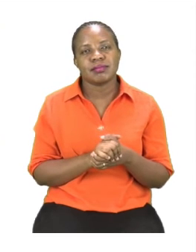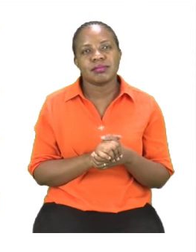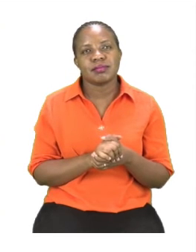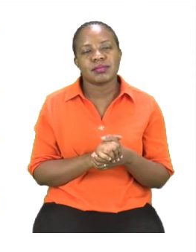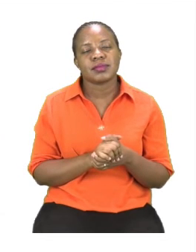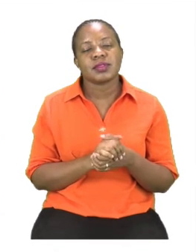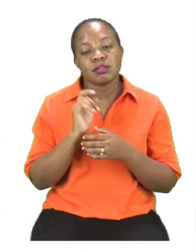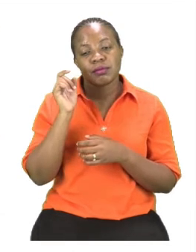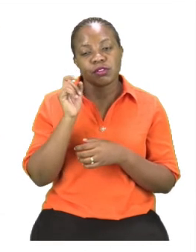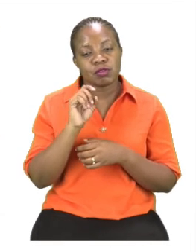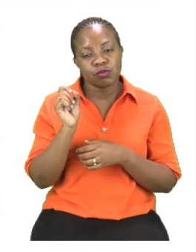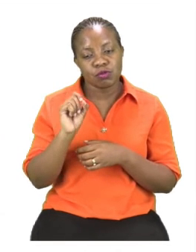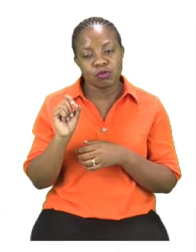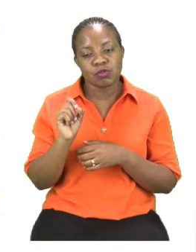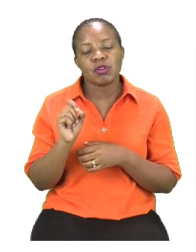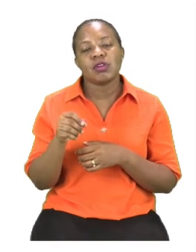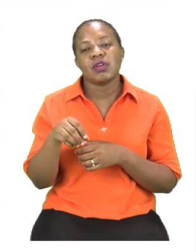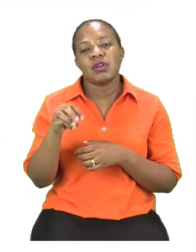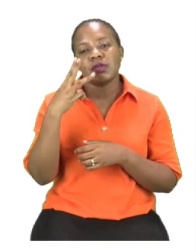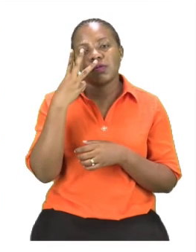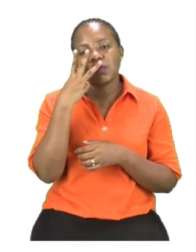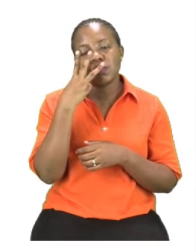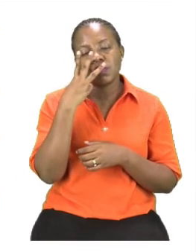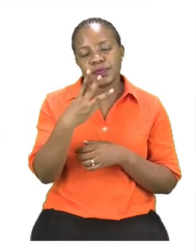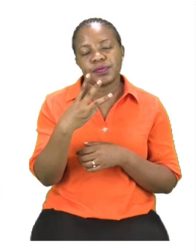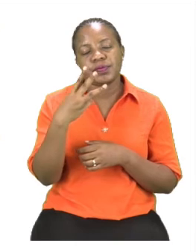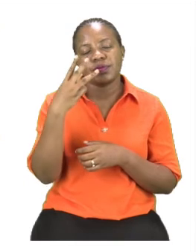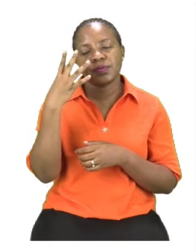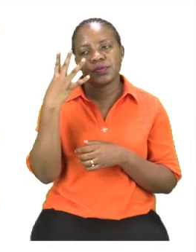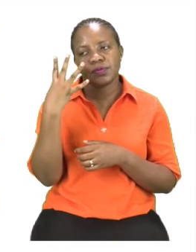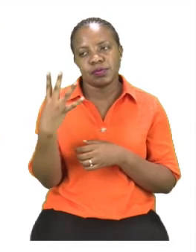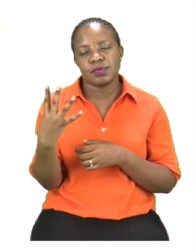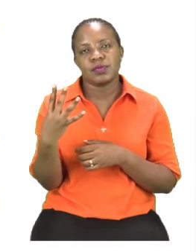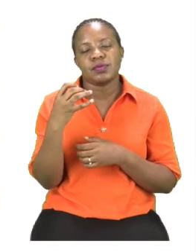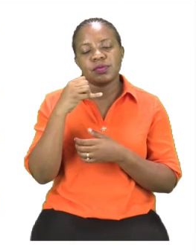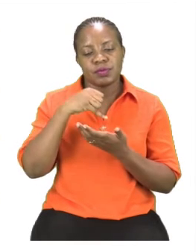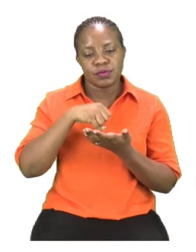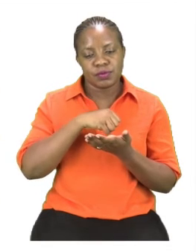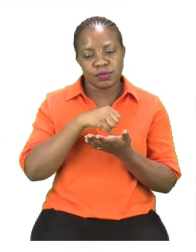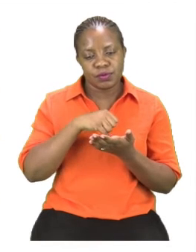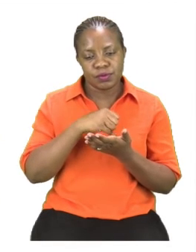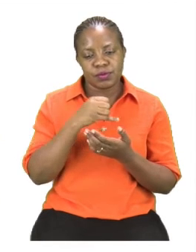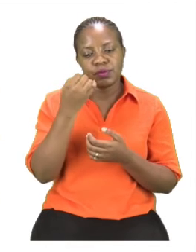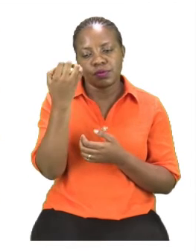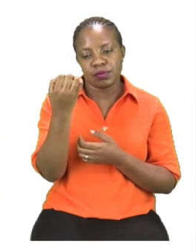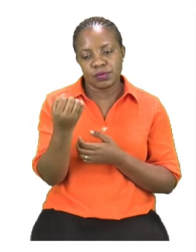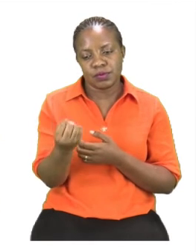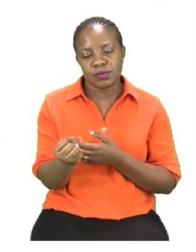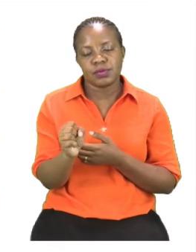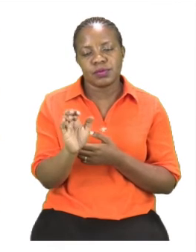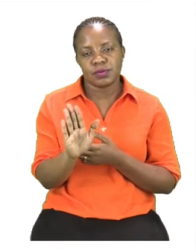34 cookies left. That is what I would like you to write. Now let us